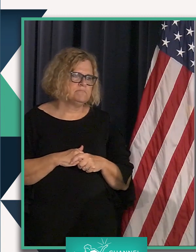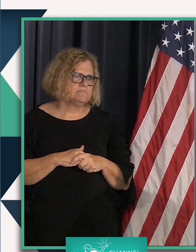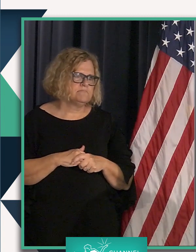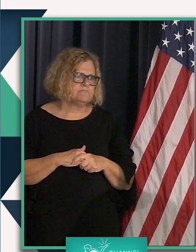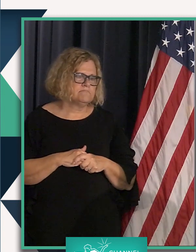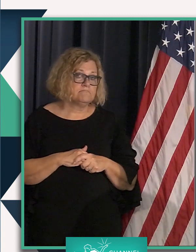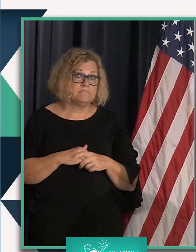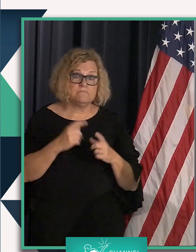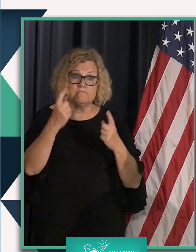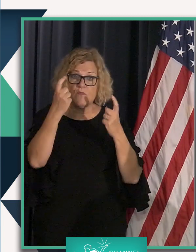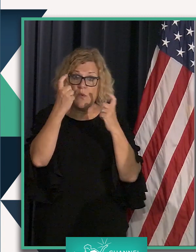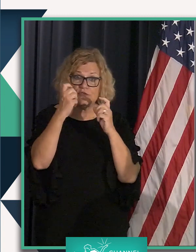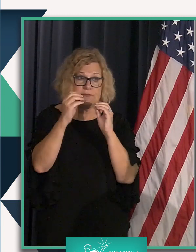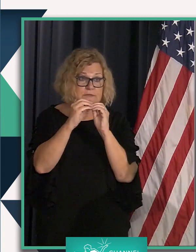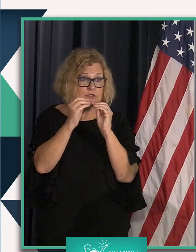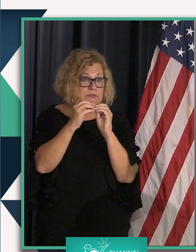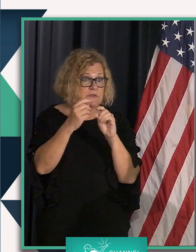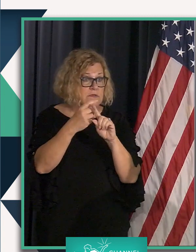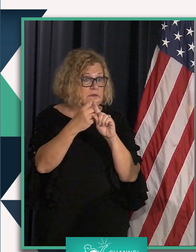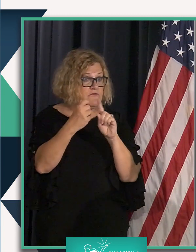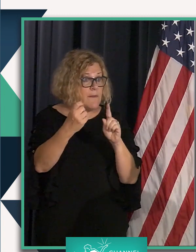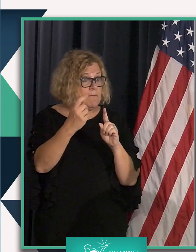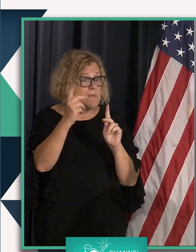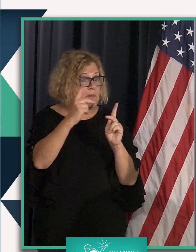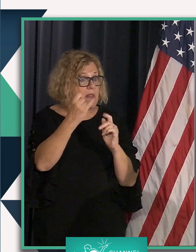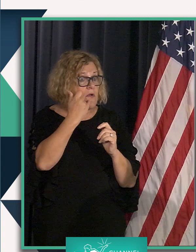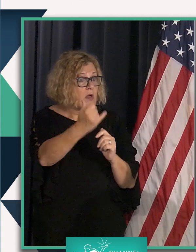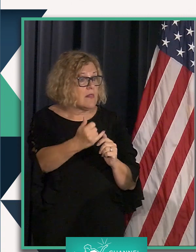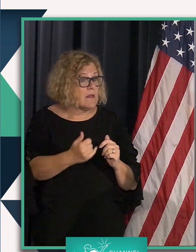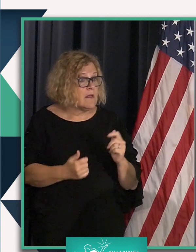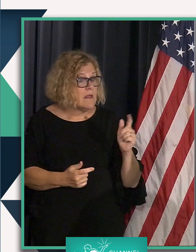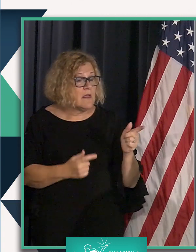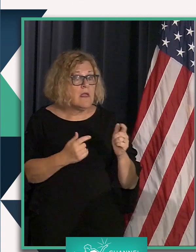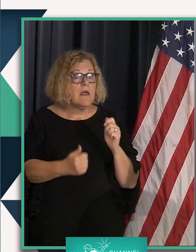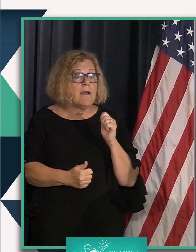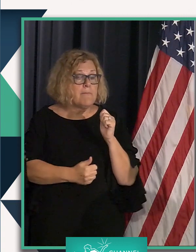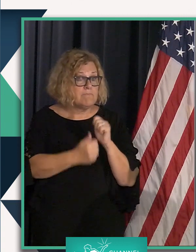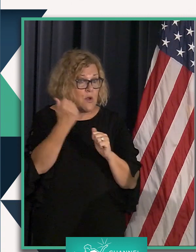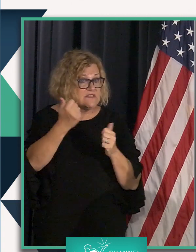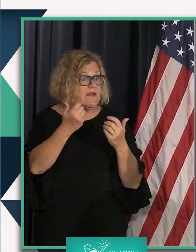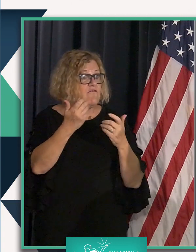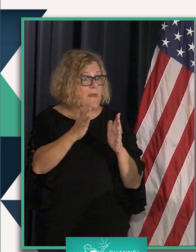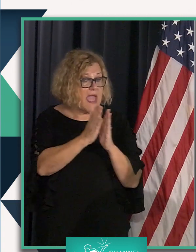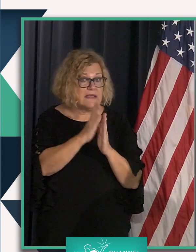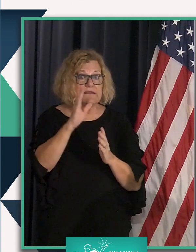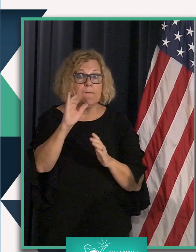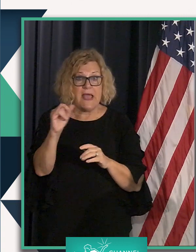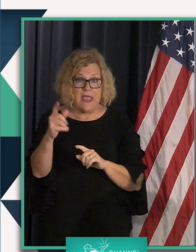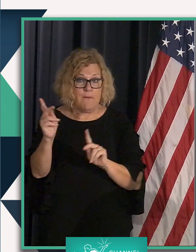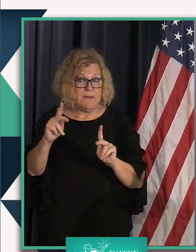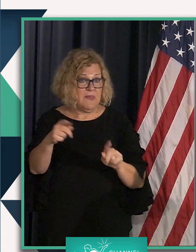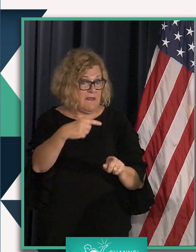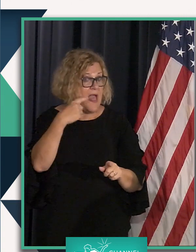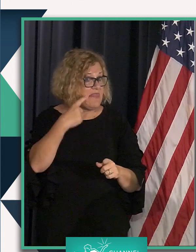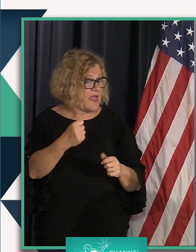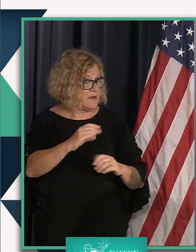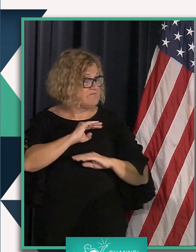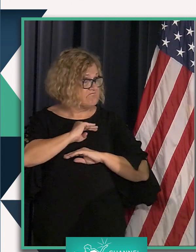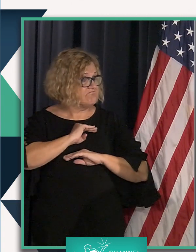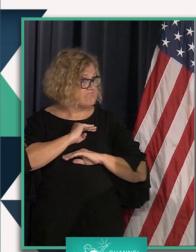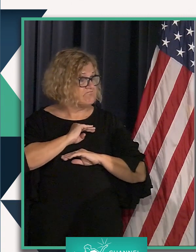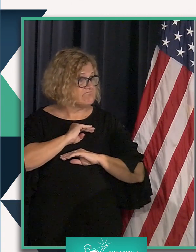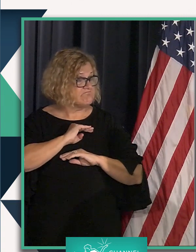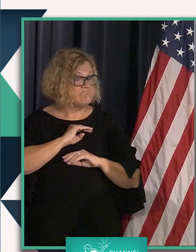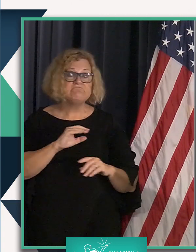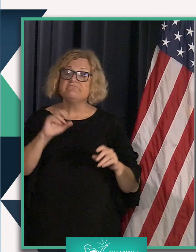Do we have questions from our callers? Most of them have been asked by our attendees, so I think that we're all set, sir.